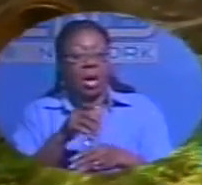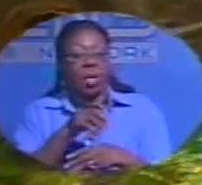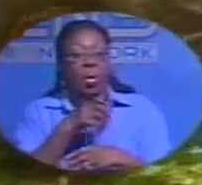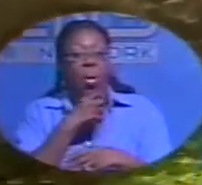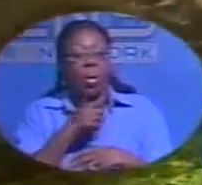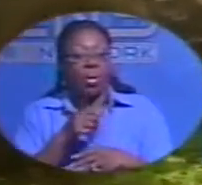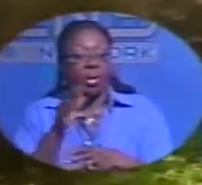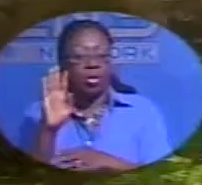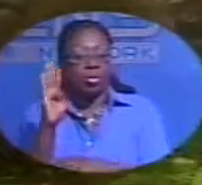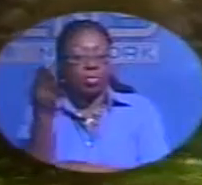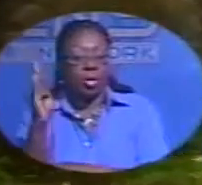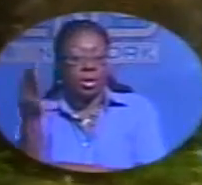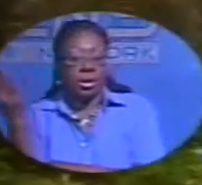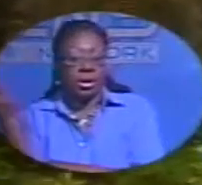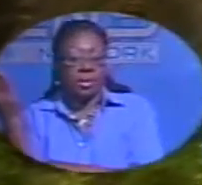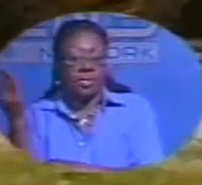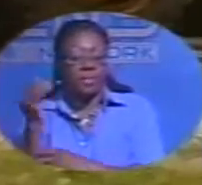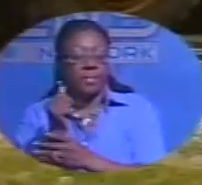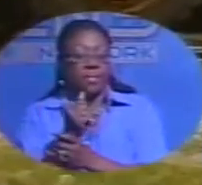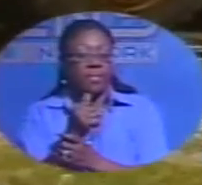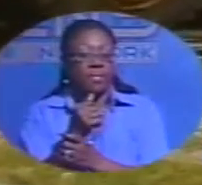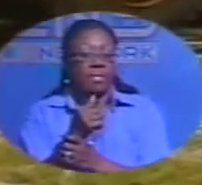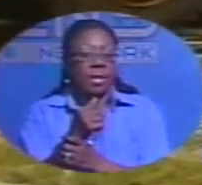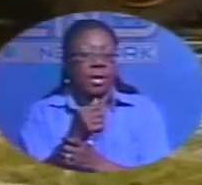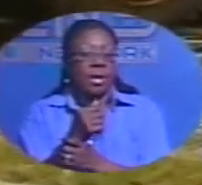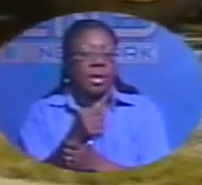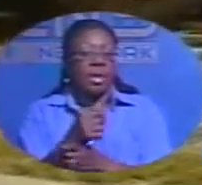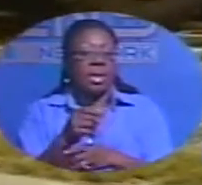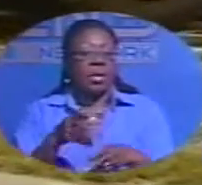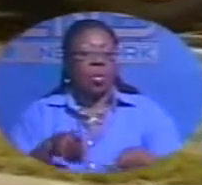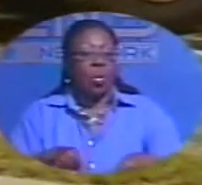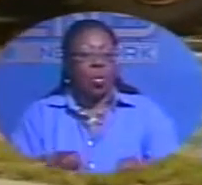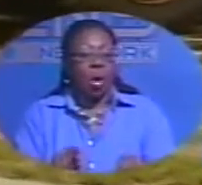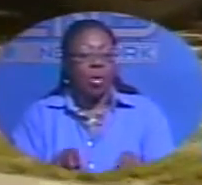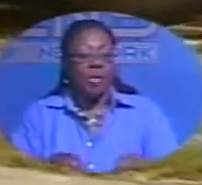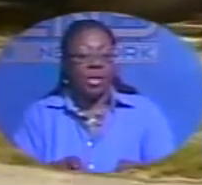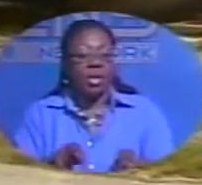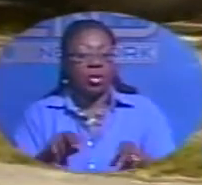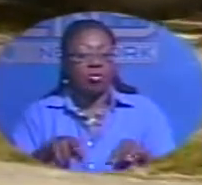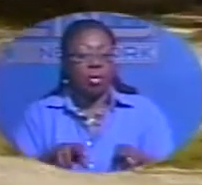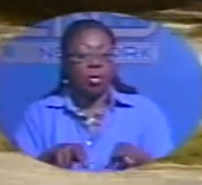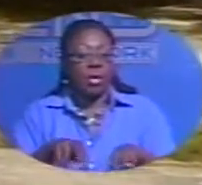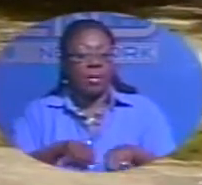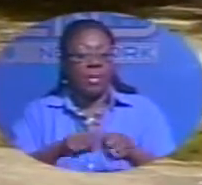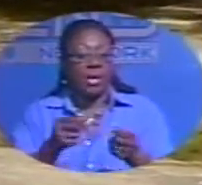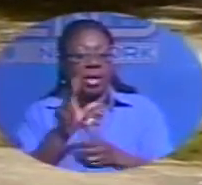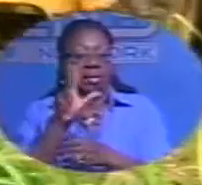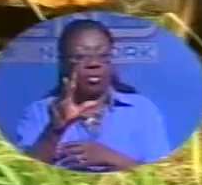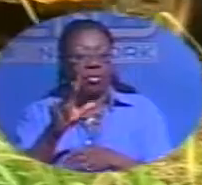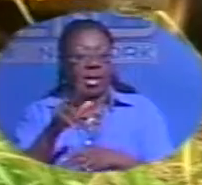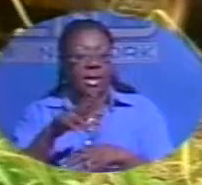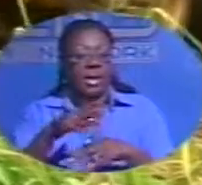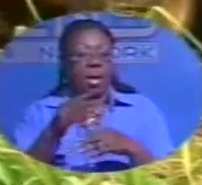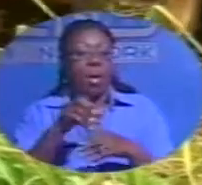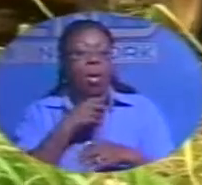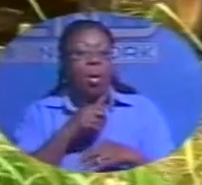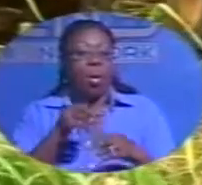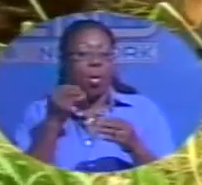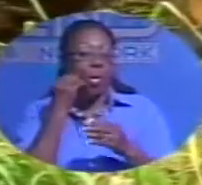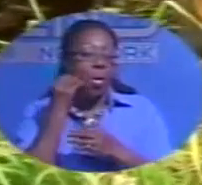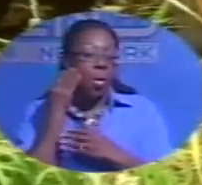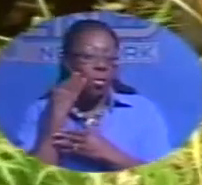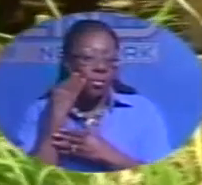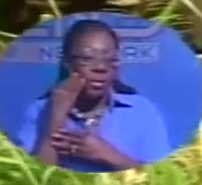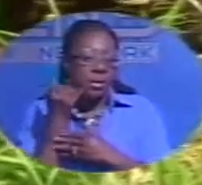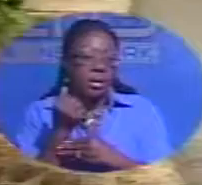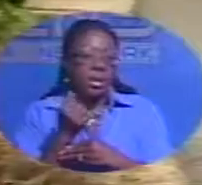Urban Renewal office selected 3 structures on Corey Mission Road to be destroyed. Manager of the office, Inspector Denzel Barr,